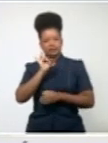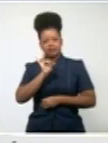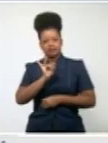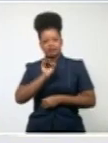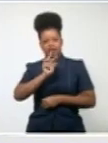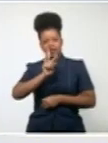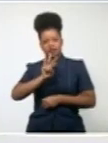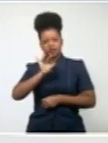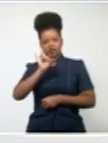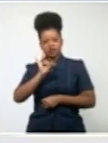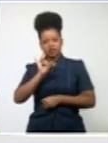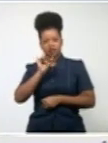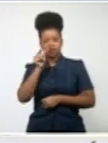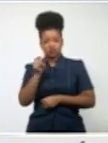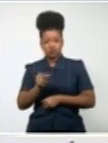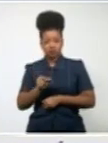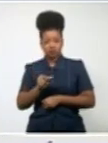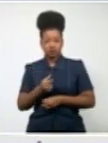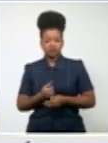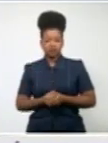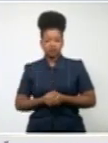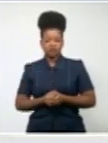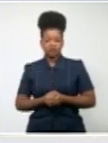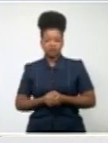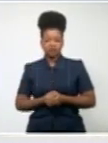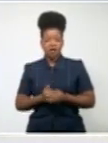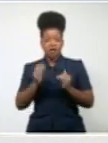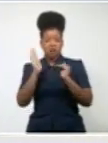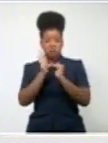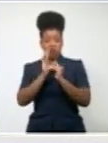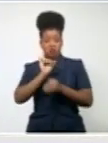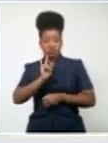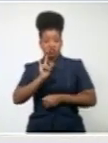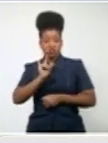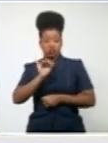1,737 people out of the